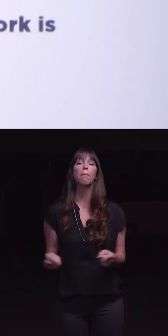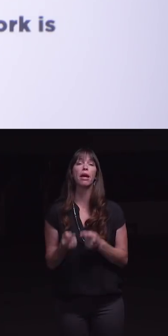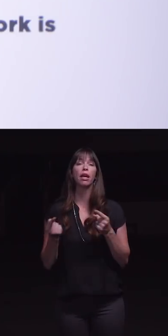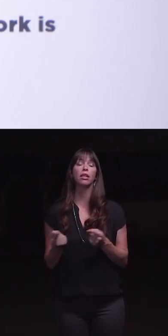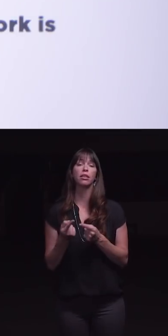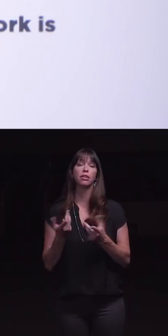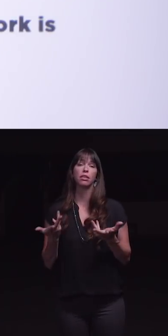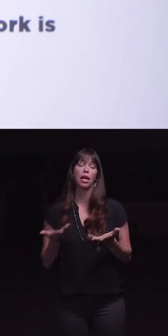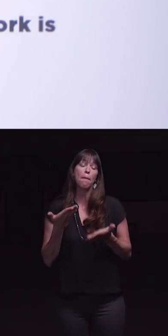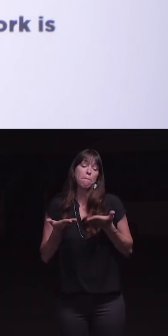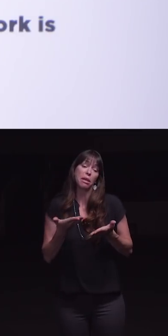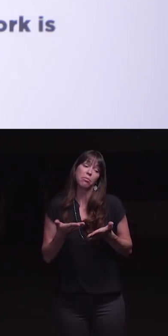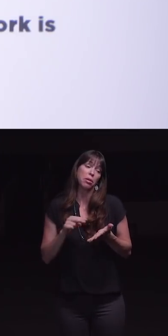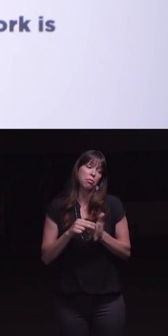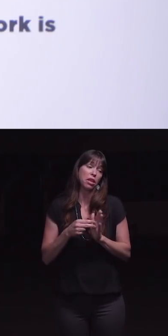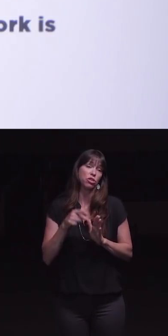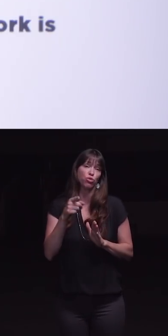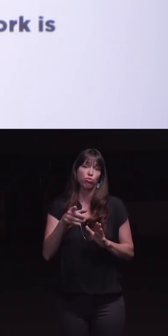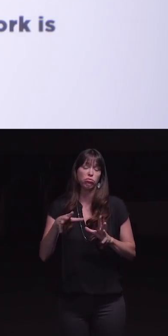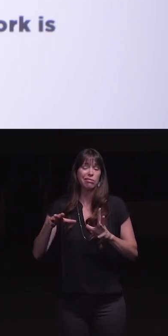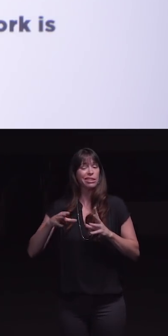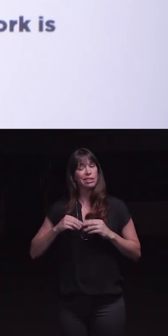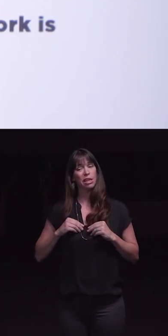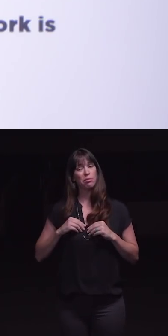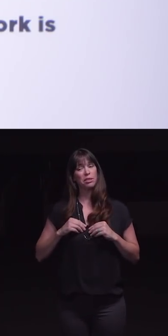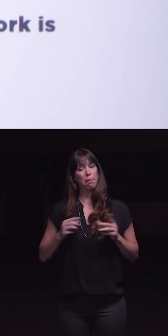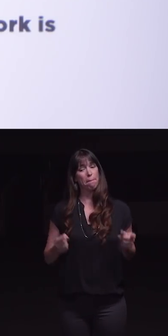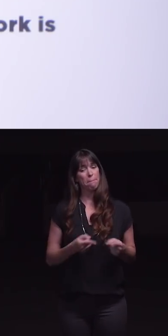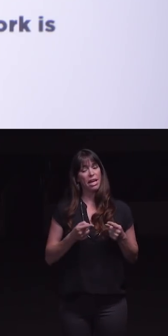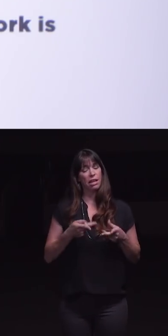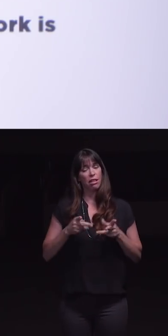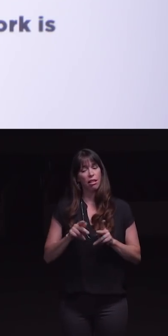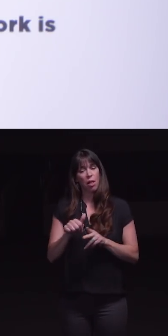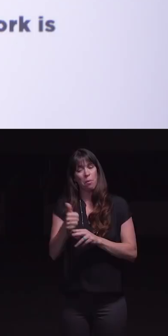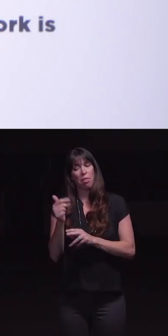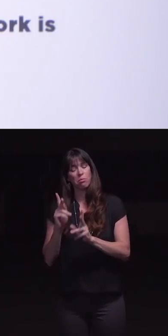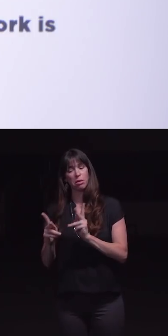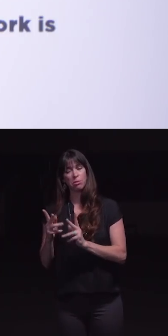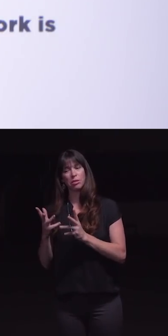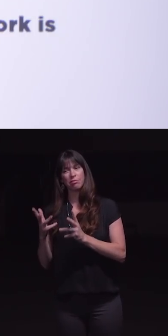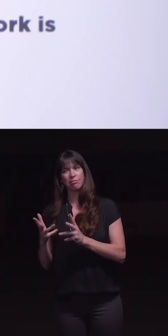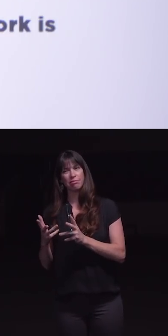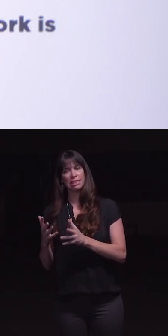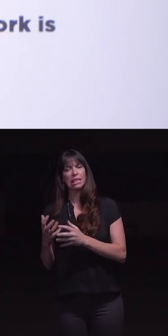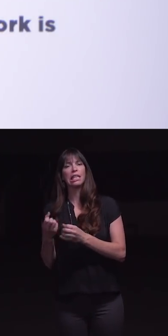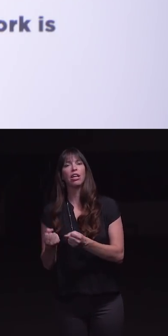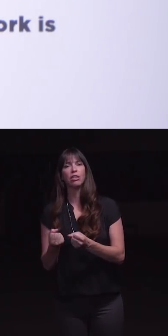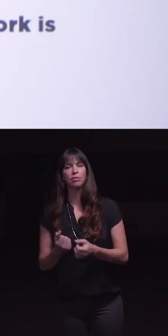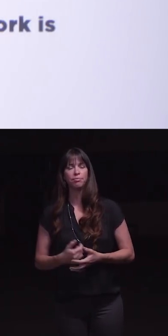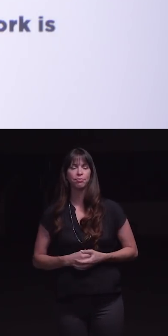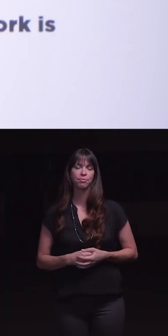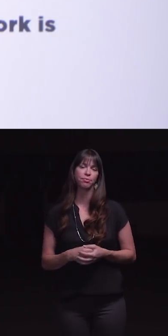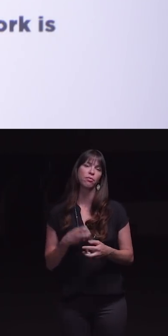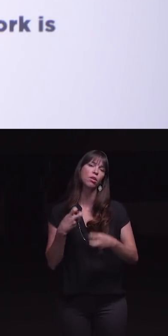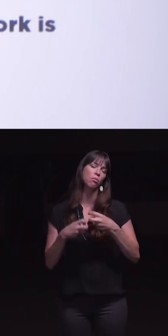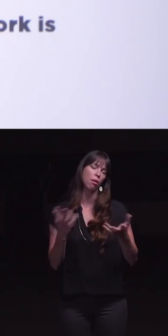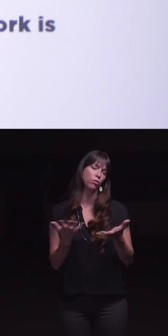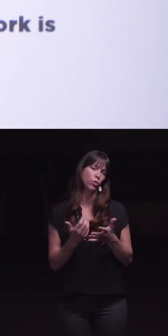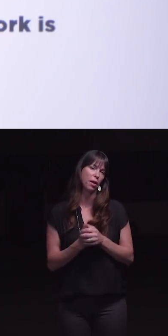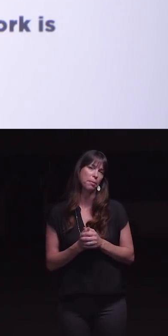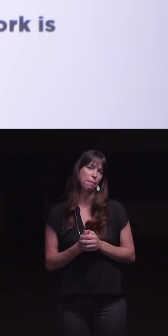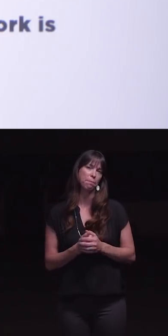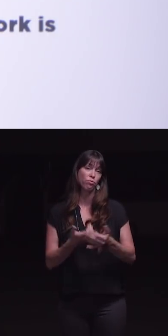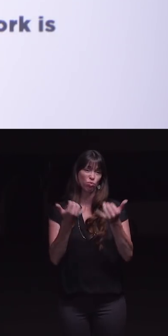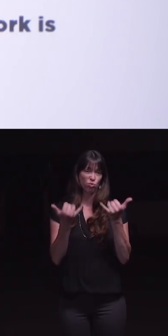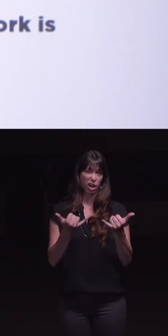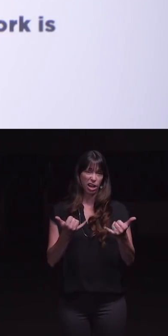pain so that others can be healed. The problem with pain in the present is my pain